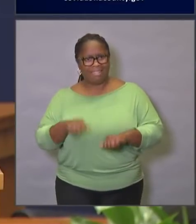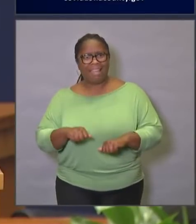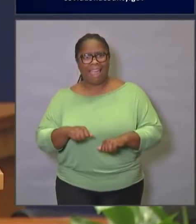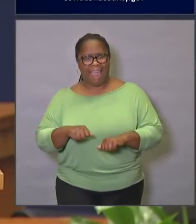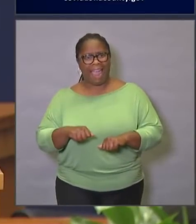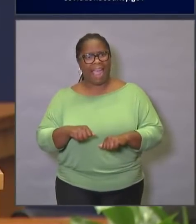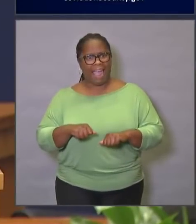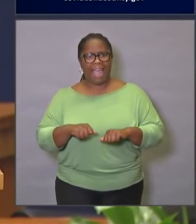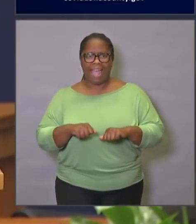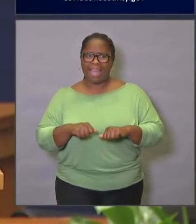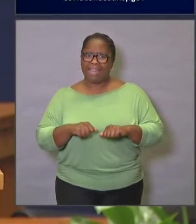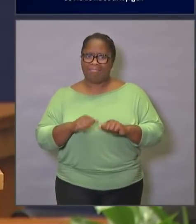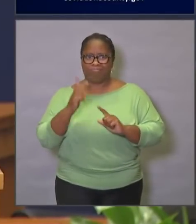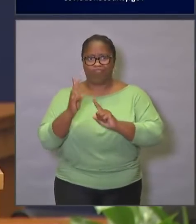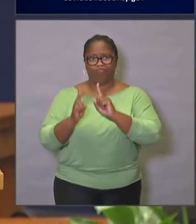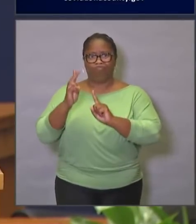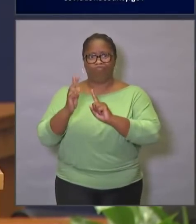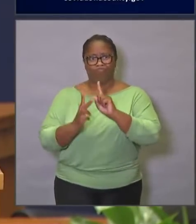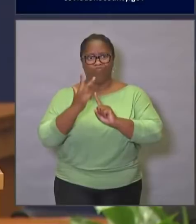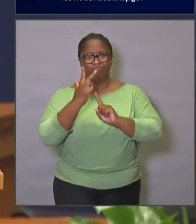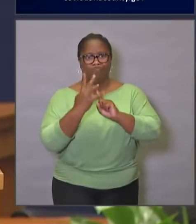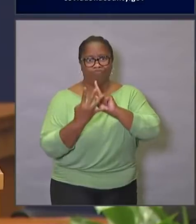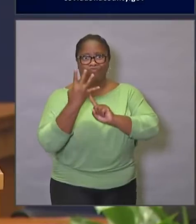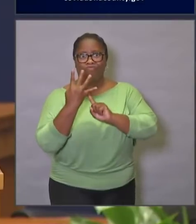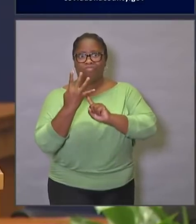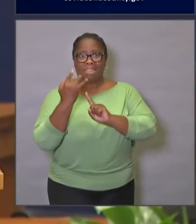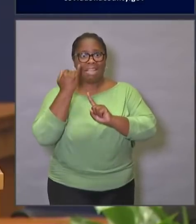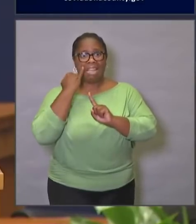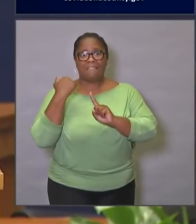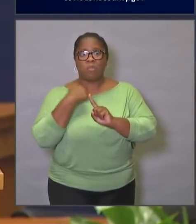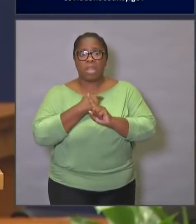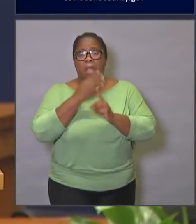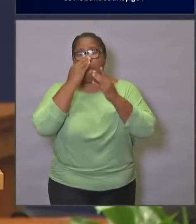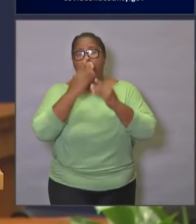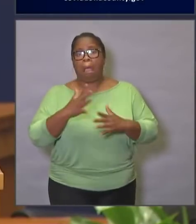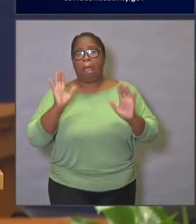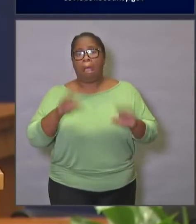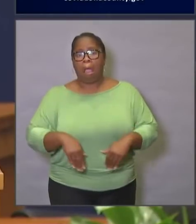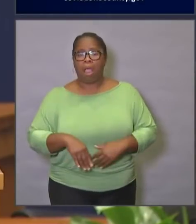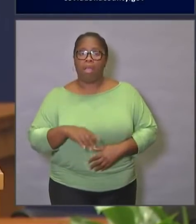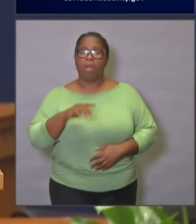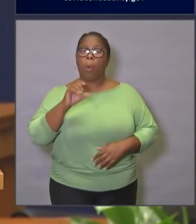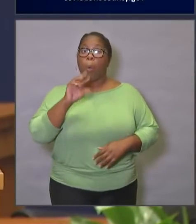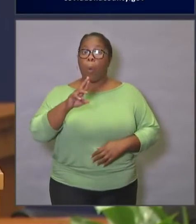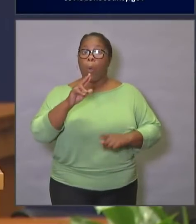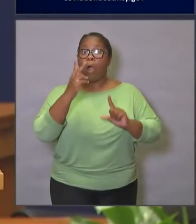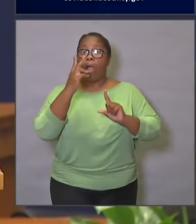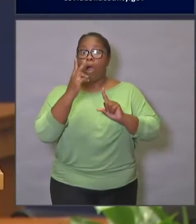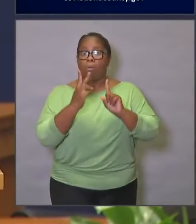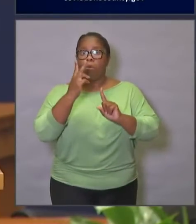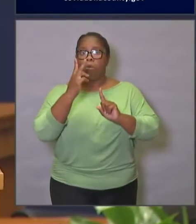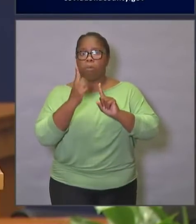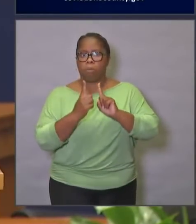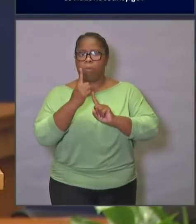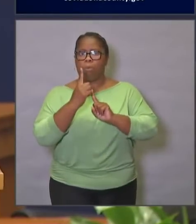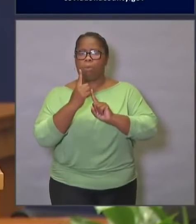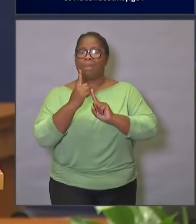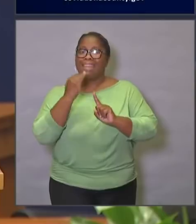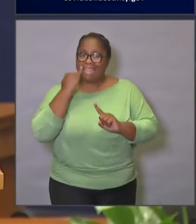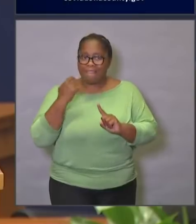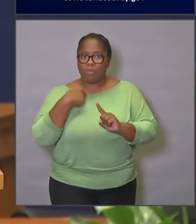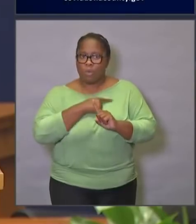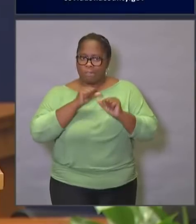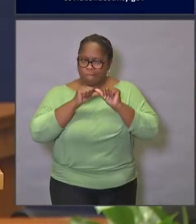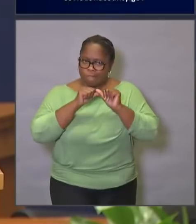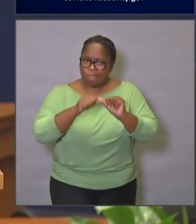effective transmission rate if we let our guard down, and we have the ability to reduce the transmission of the virus in our community if we're diligent